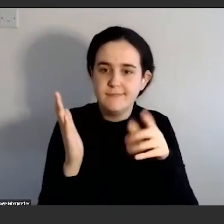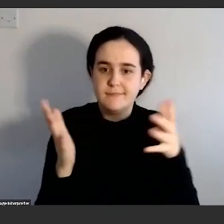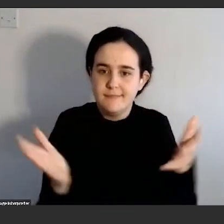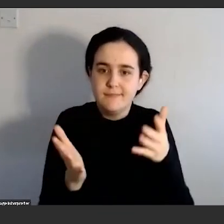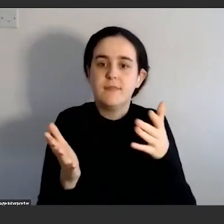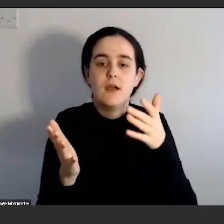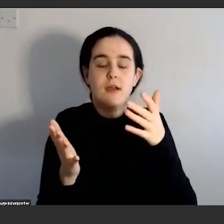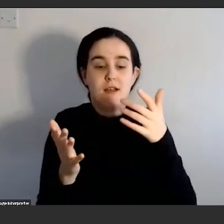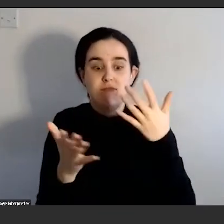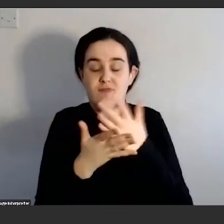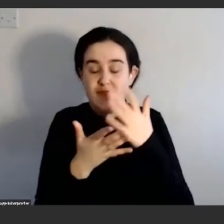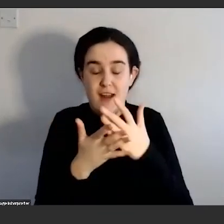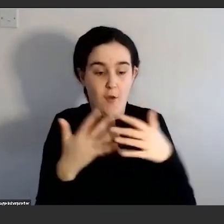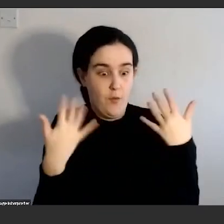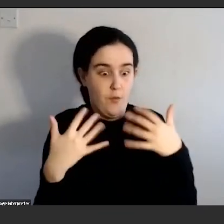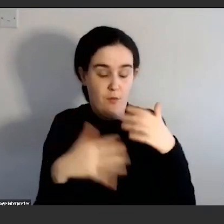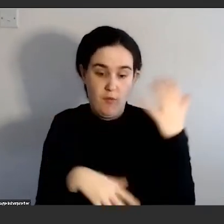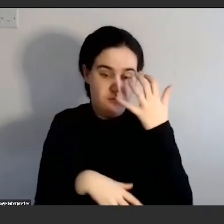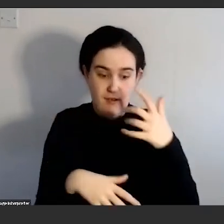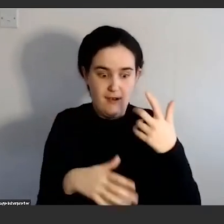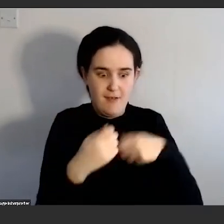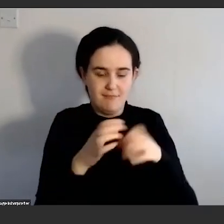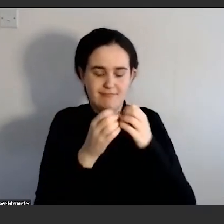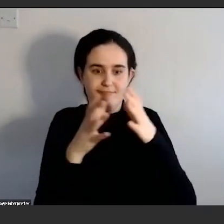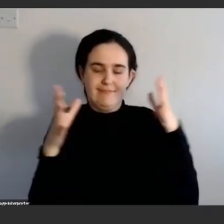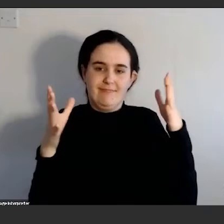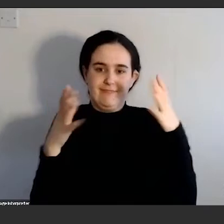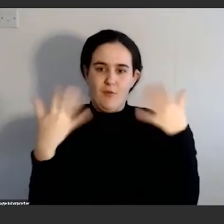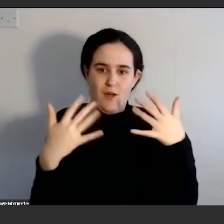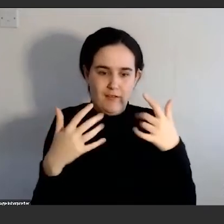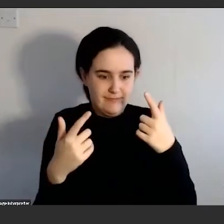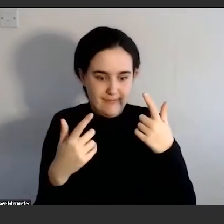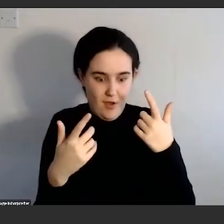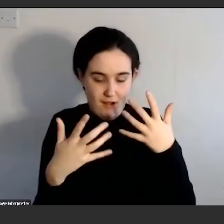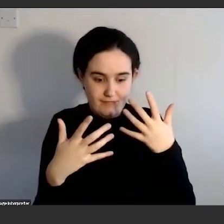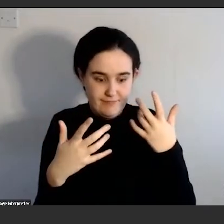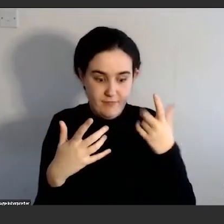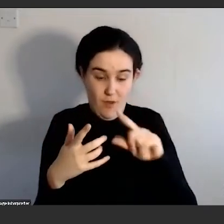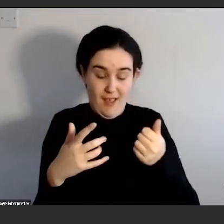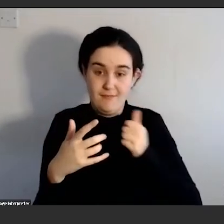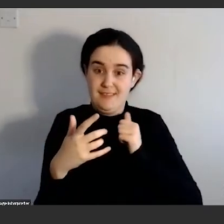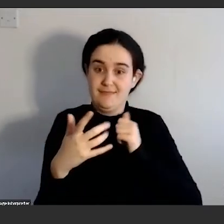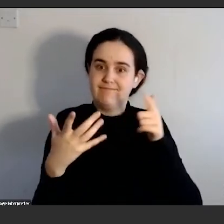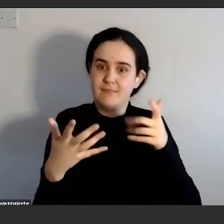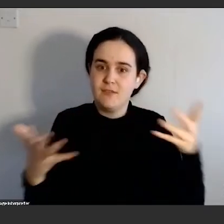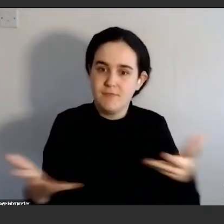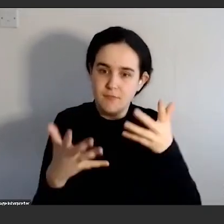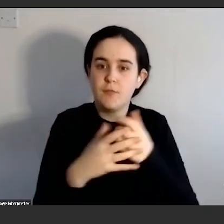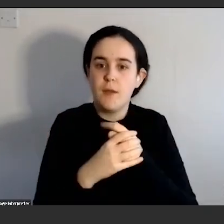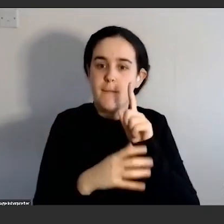keep the spirit of Shalva Band. And, they're my example of how you can overcome difficulties and